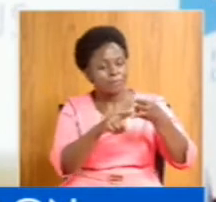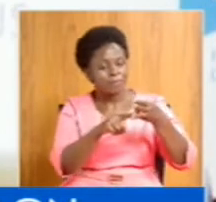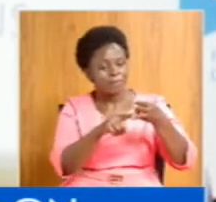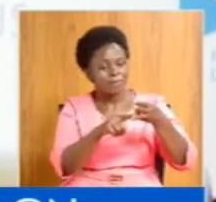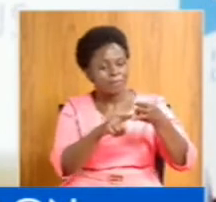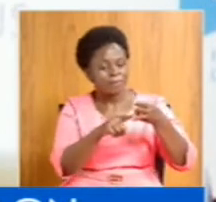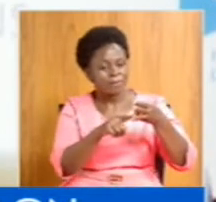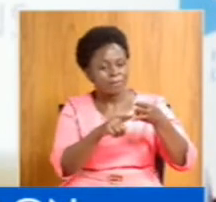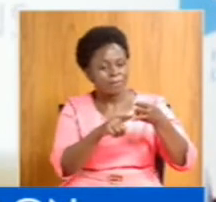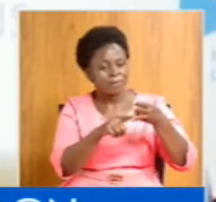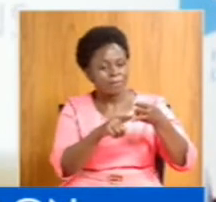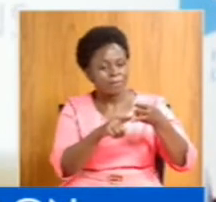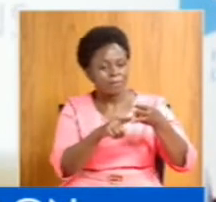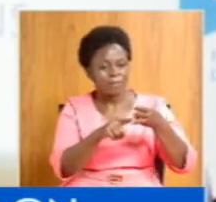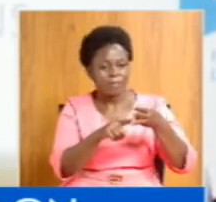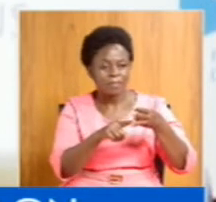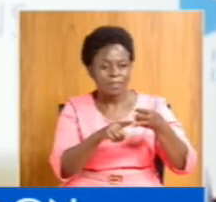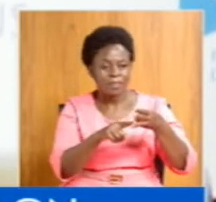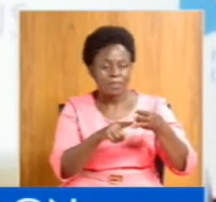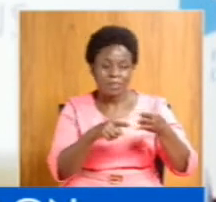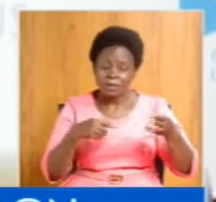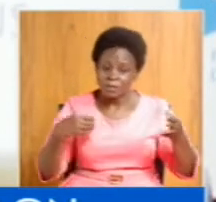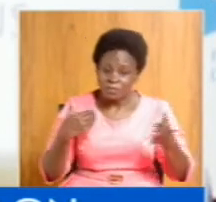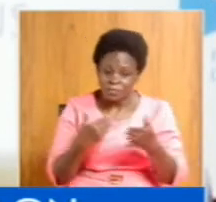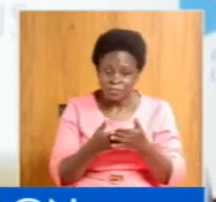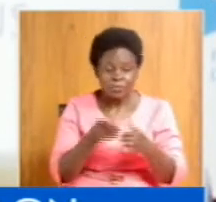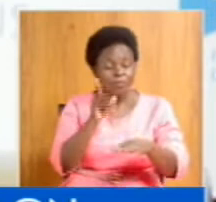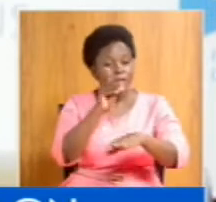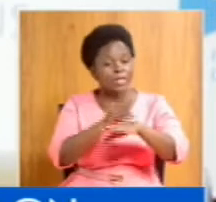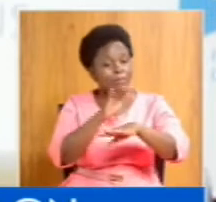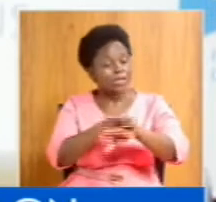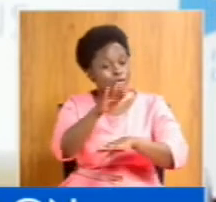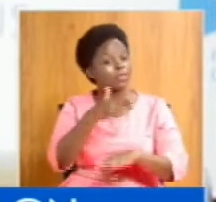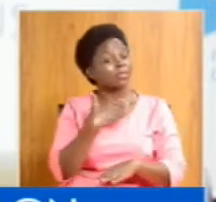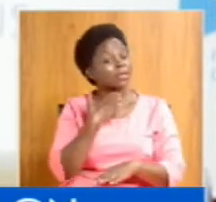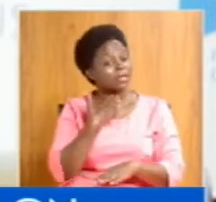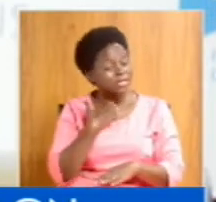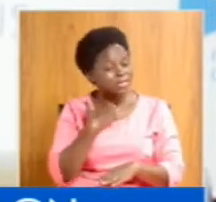since we base on their needs,